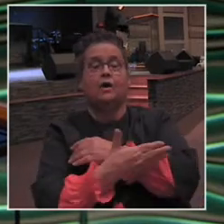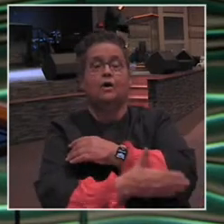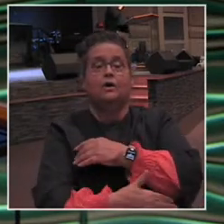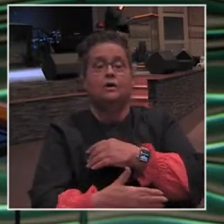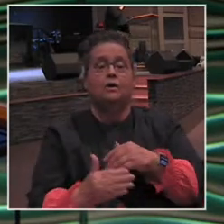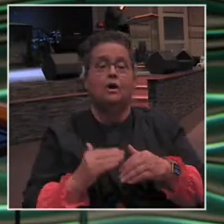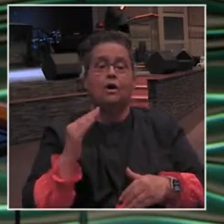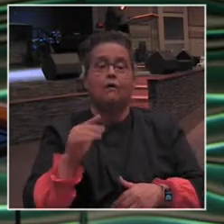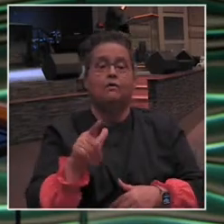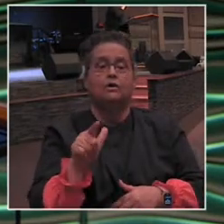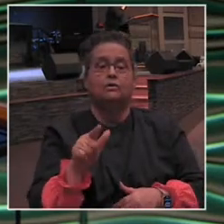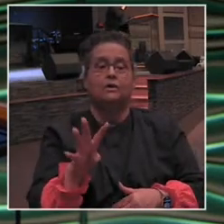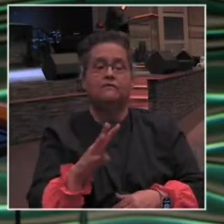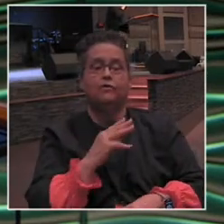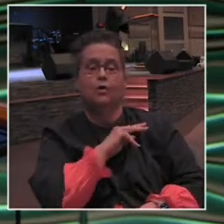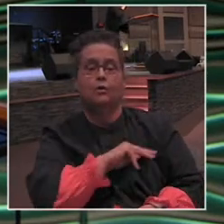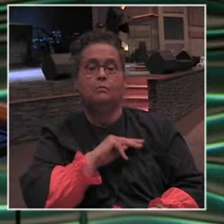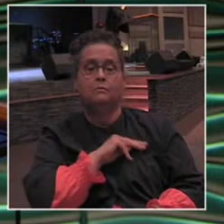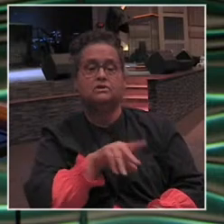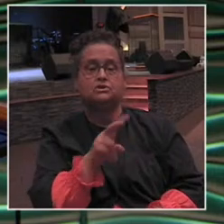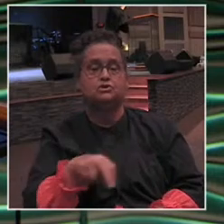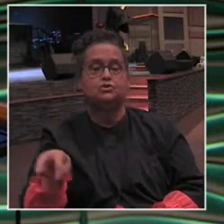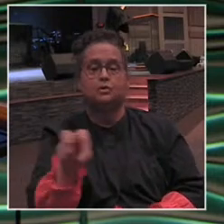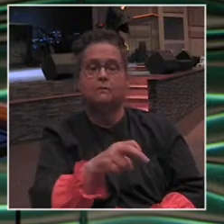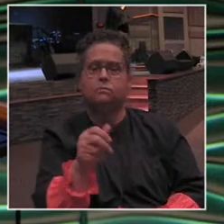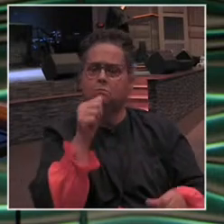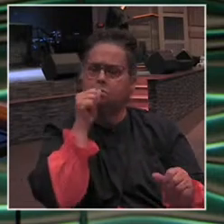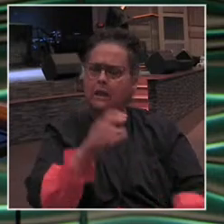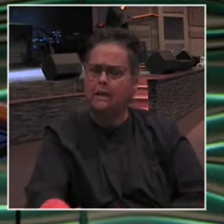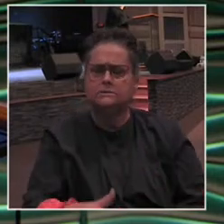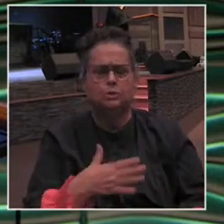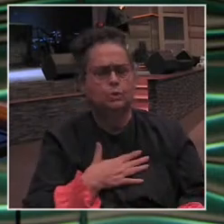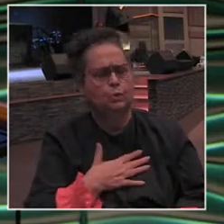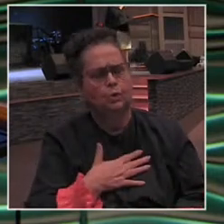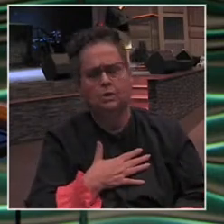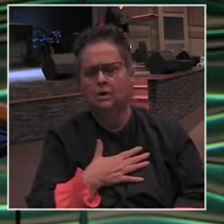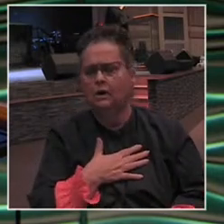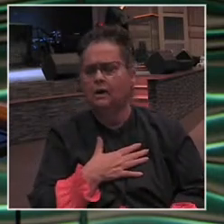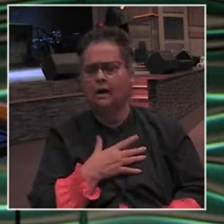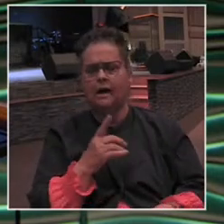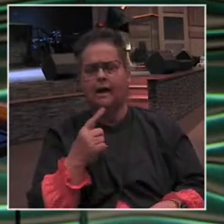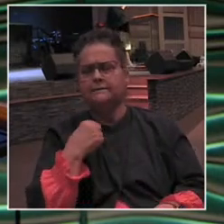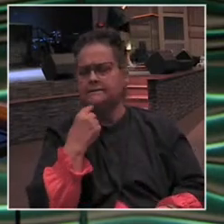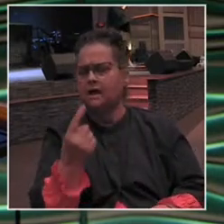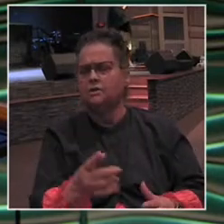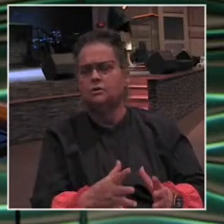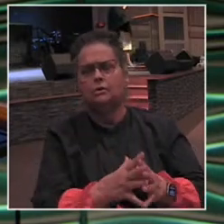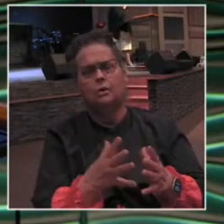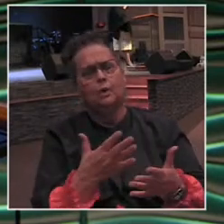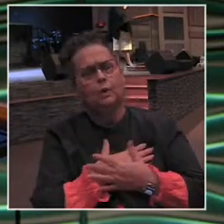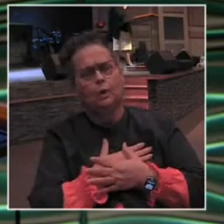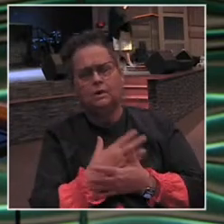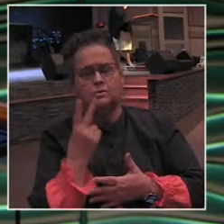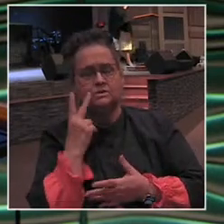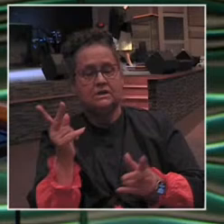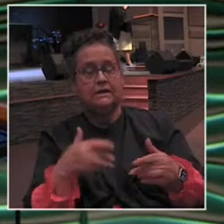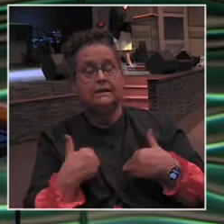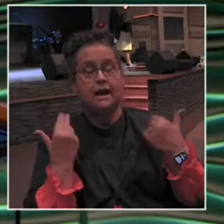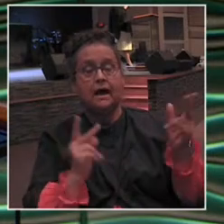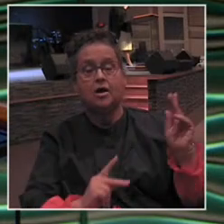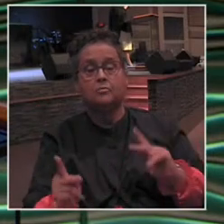over 24 missions trips, and what a blessing his plans have been for me. And I can't tell you how fulfilling it was to see young